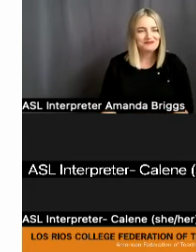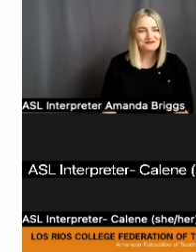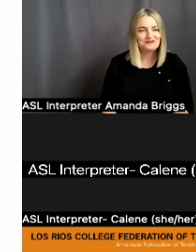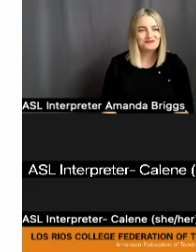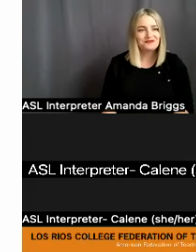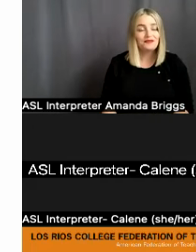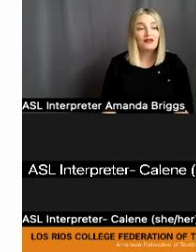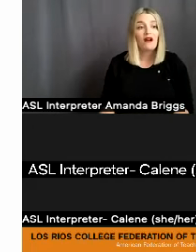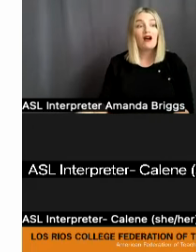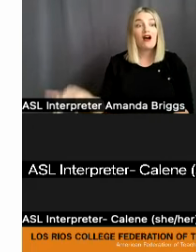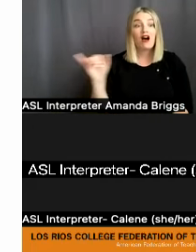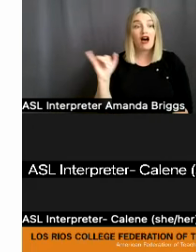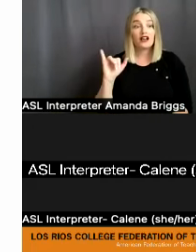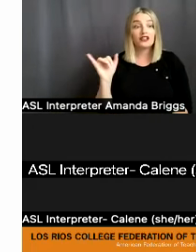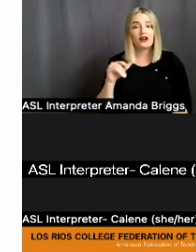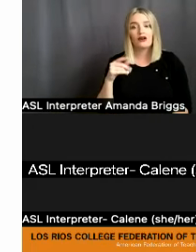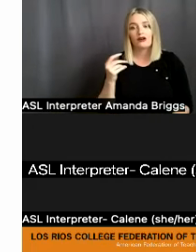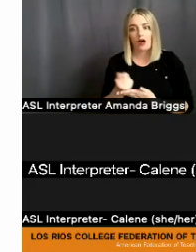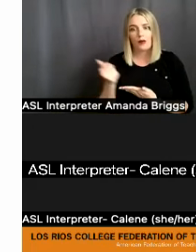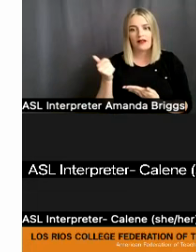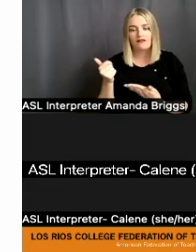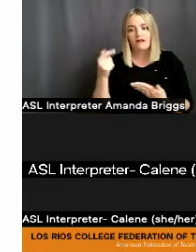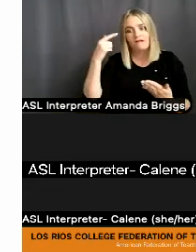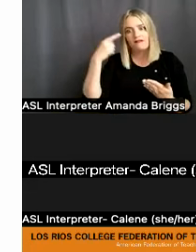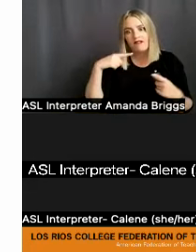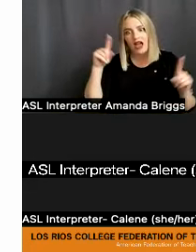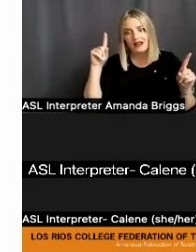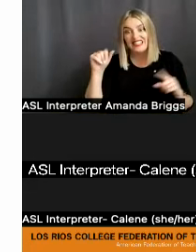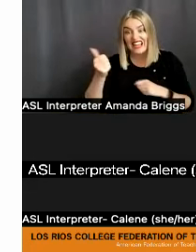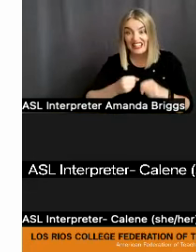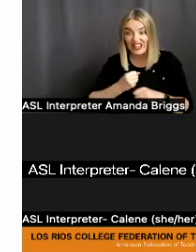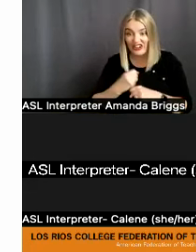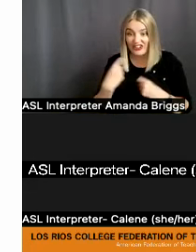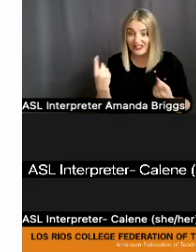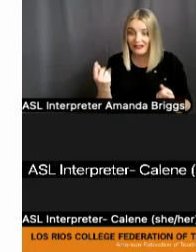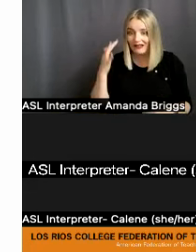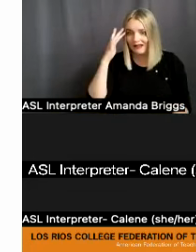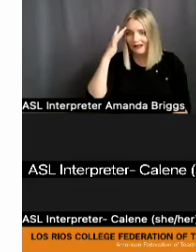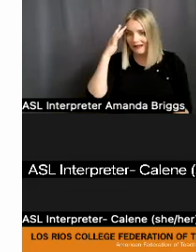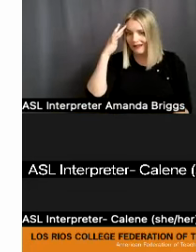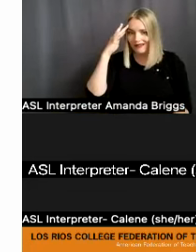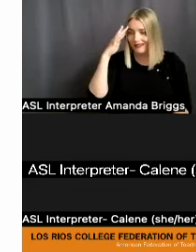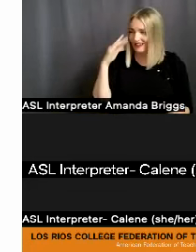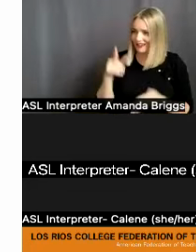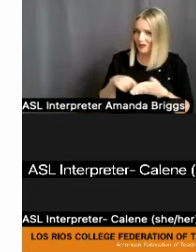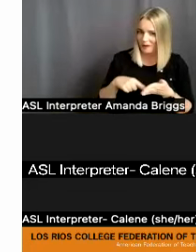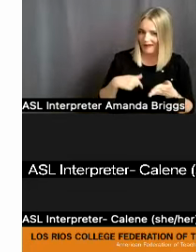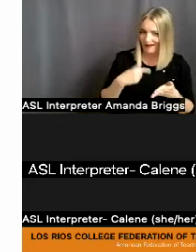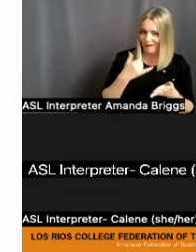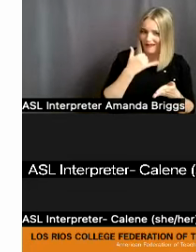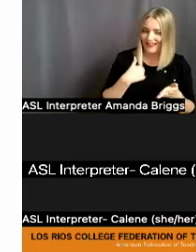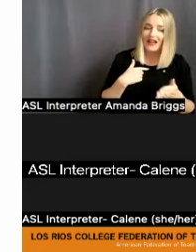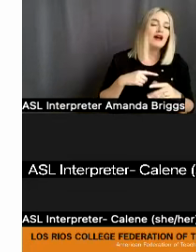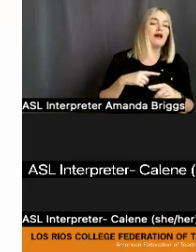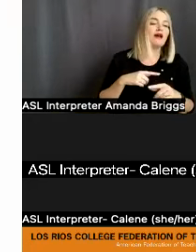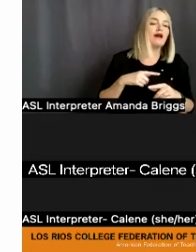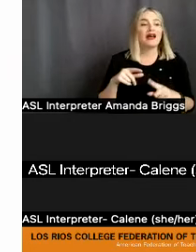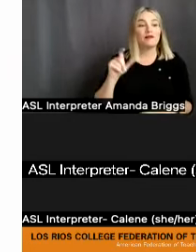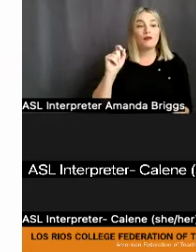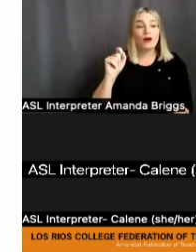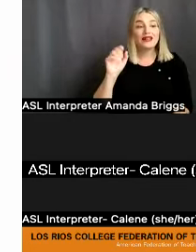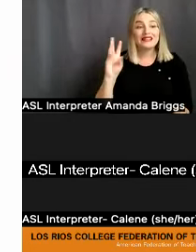We also got rid of, finally, after almost a decade, correct me if I'm wrong, I guess we've had this for about a decade. We had a 0.6